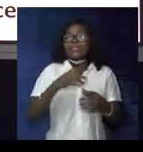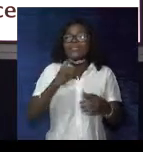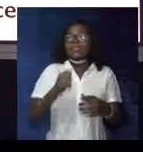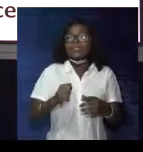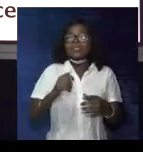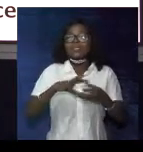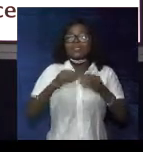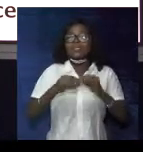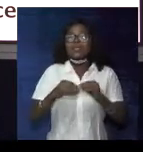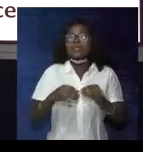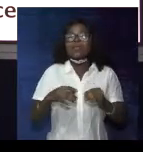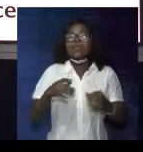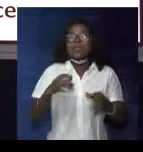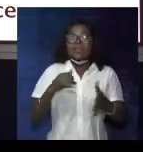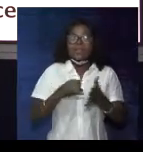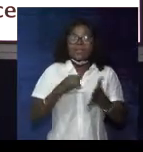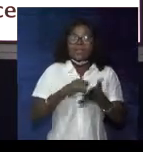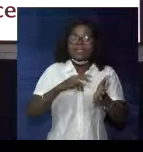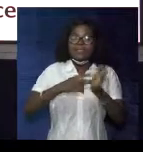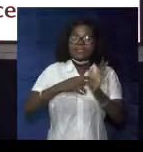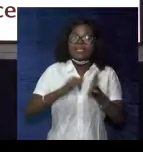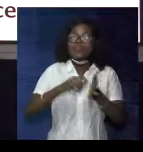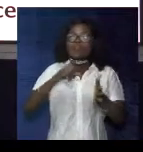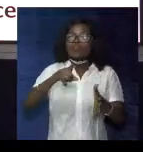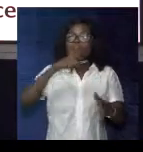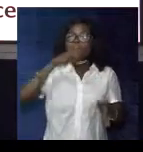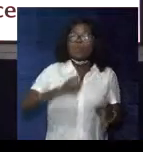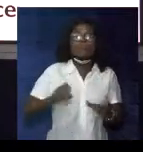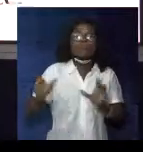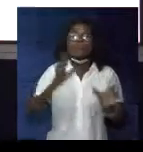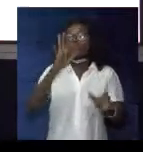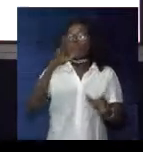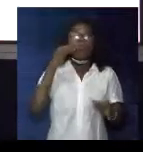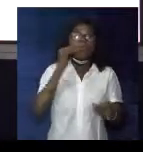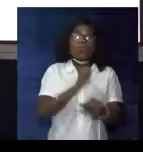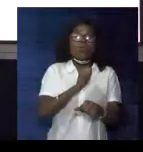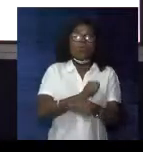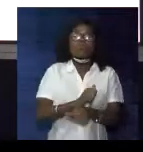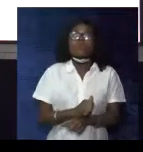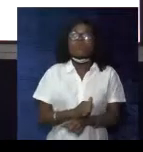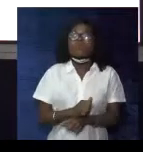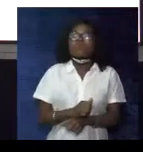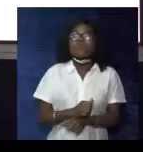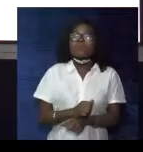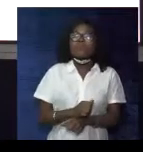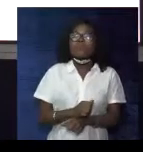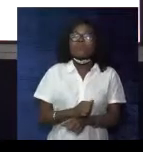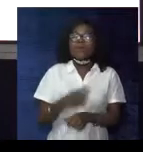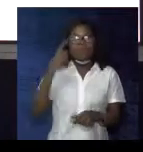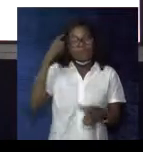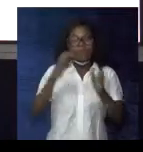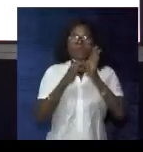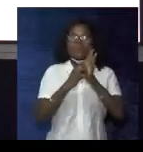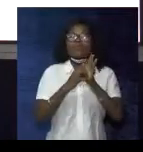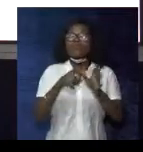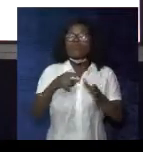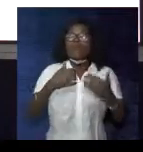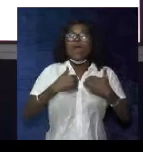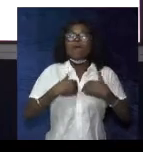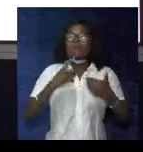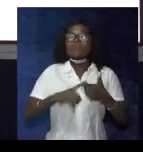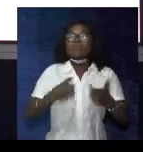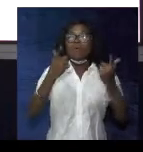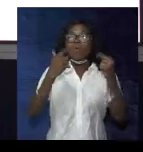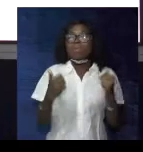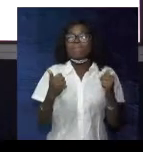must do it. It's a rule that you must do your homework. For example, you